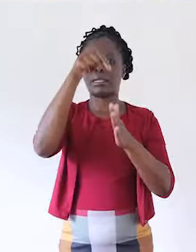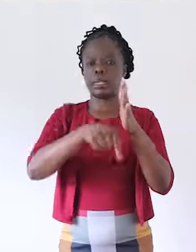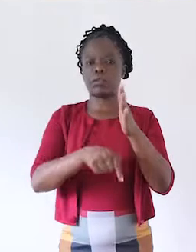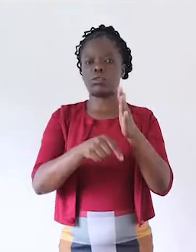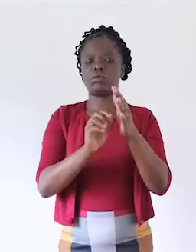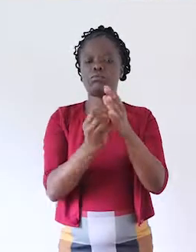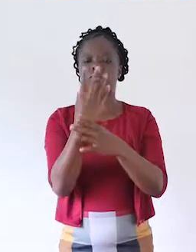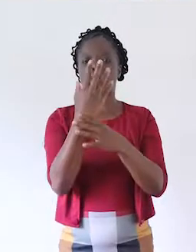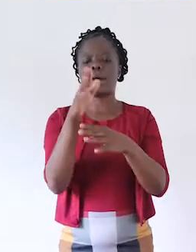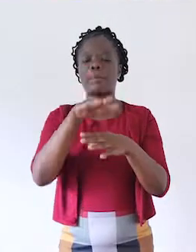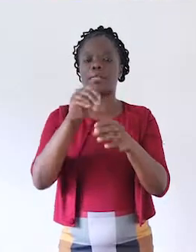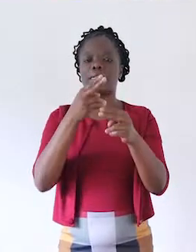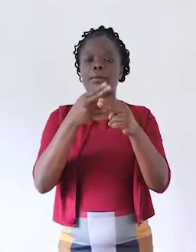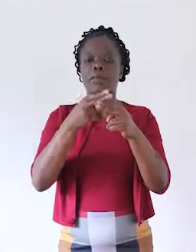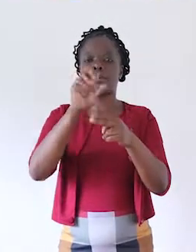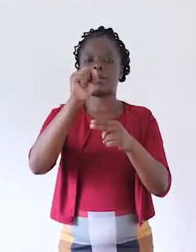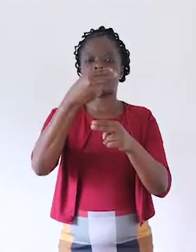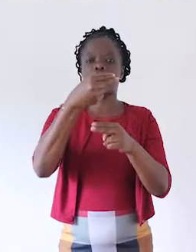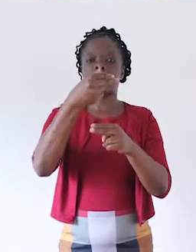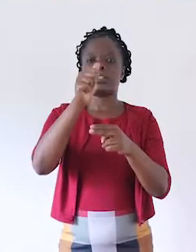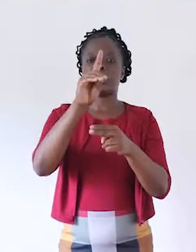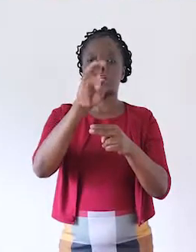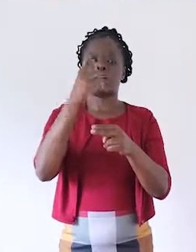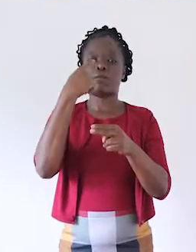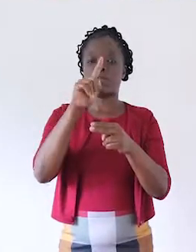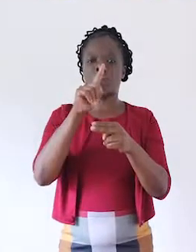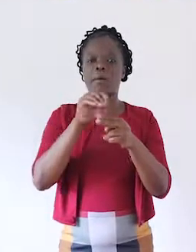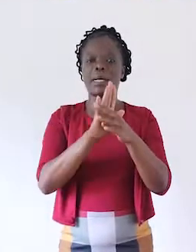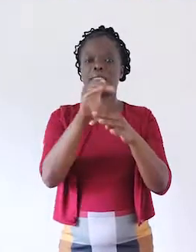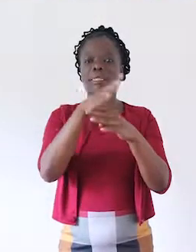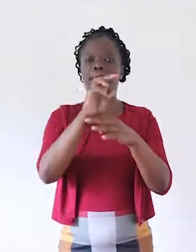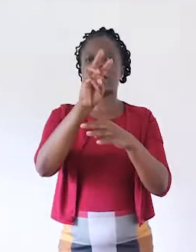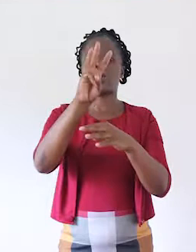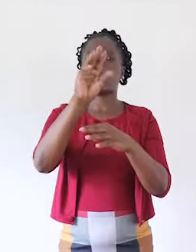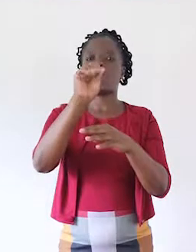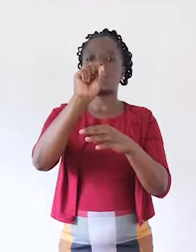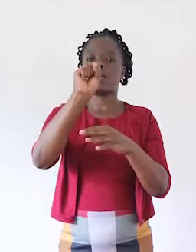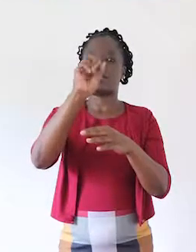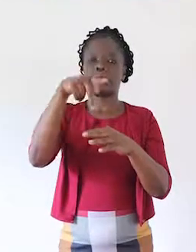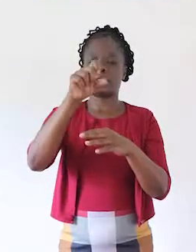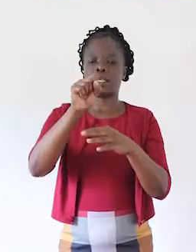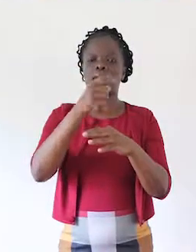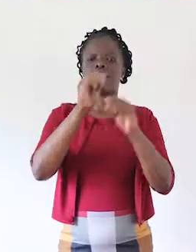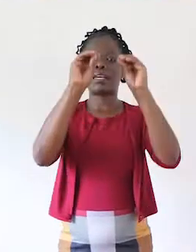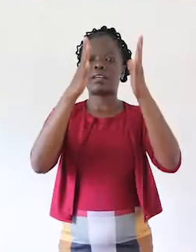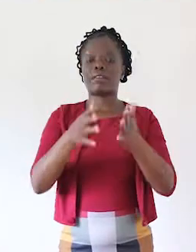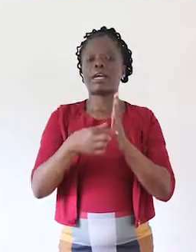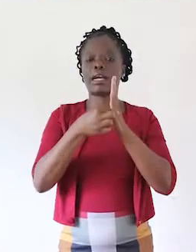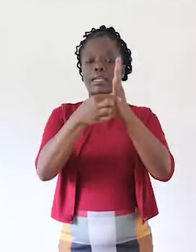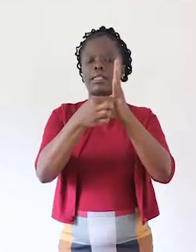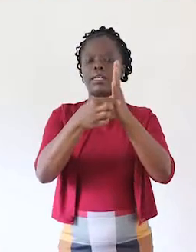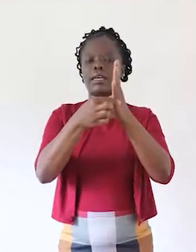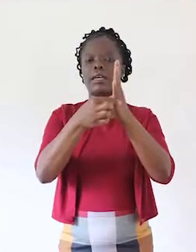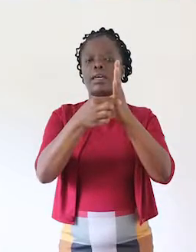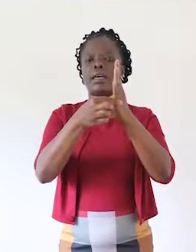a space called a shade for passing the wefts. The intervener guides the